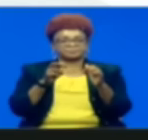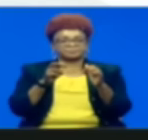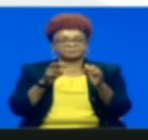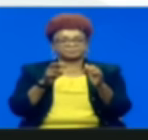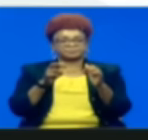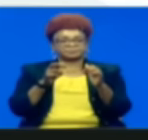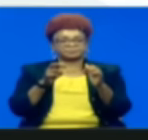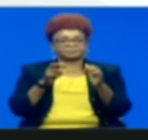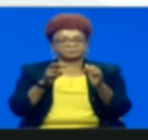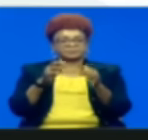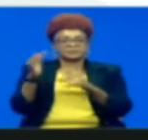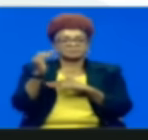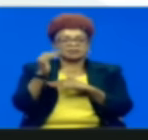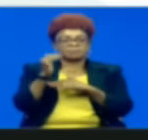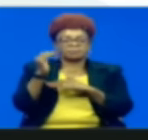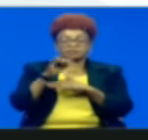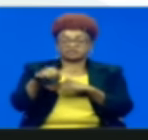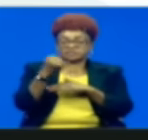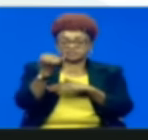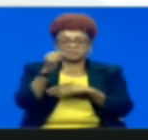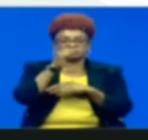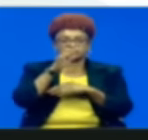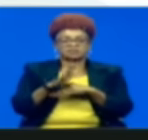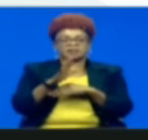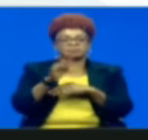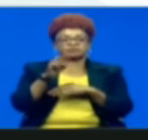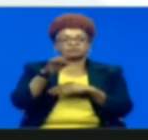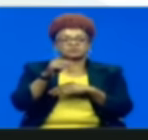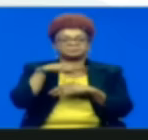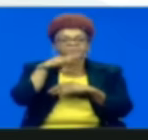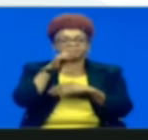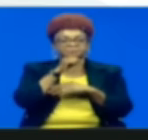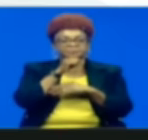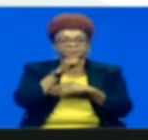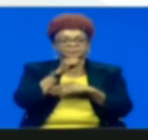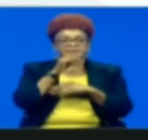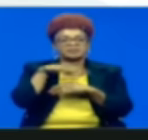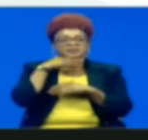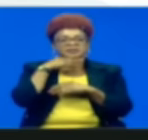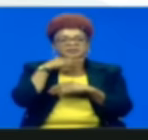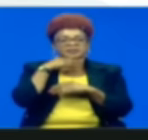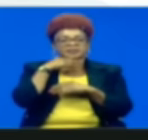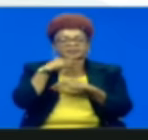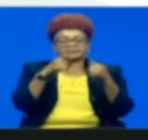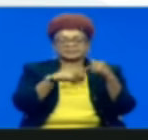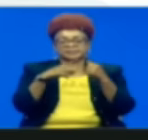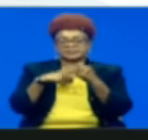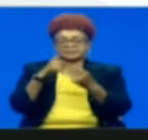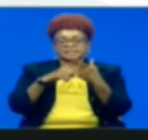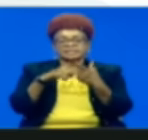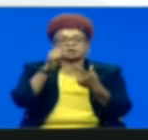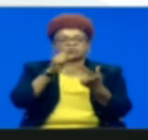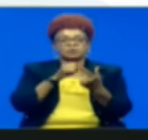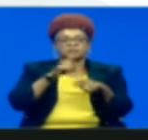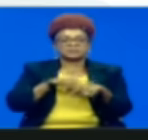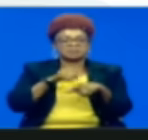Legendary Zimbabwean jazz musician Oliver Mtukudzi has died. Mtukudzi passed on aged 66 after a battle with